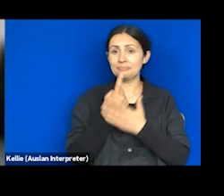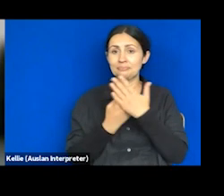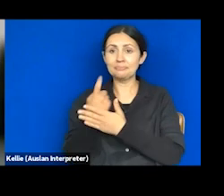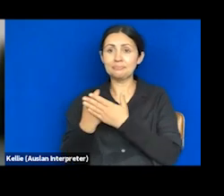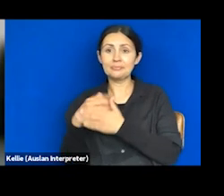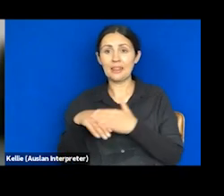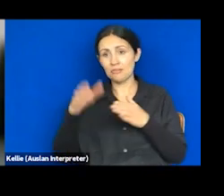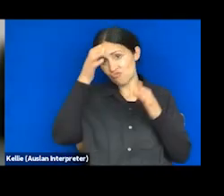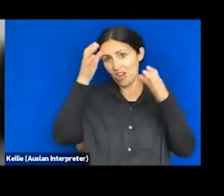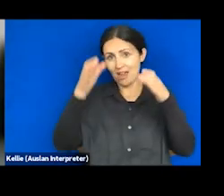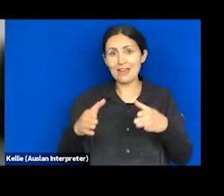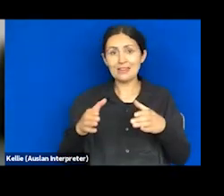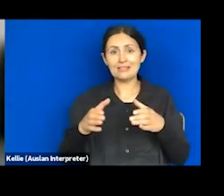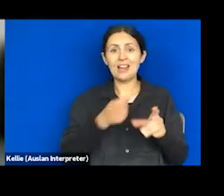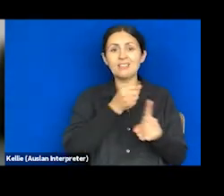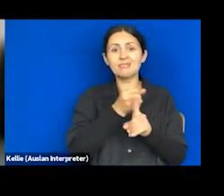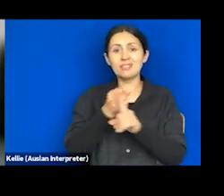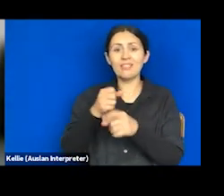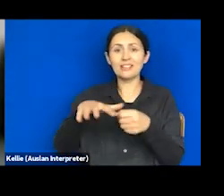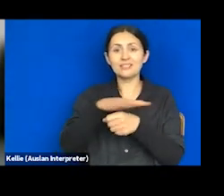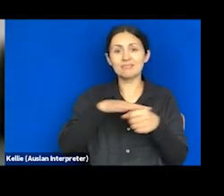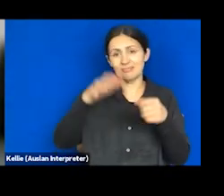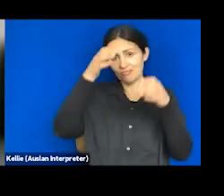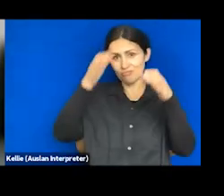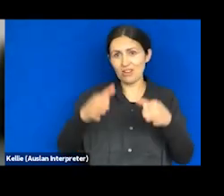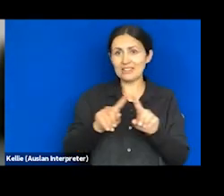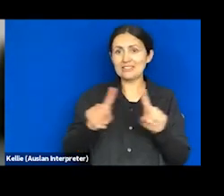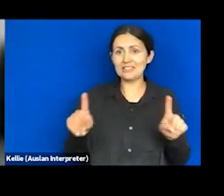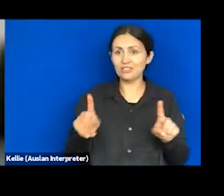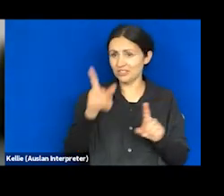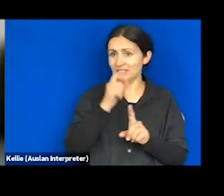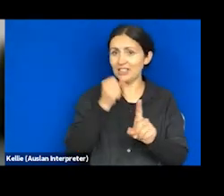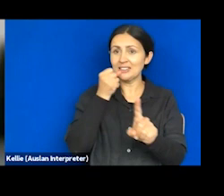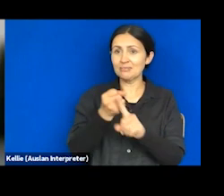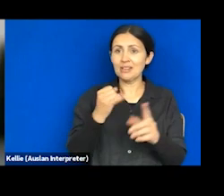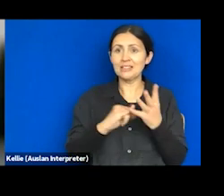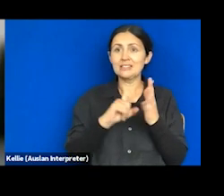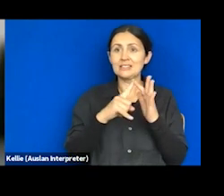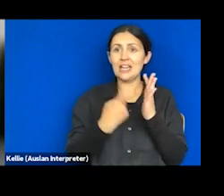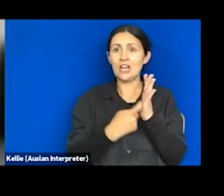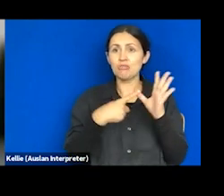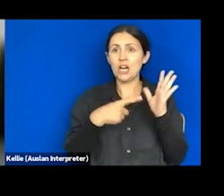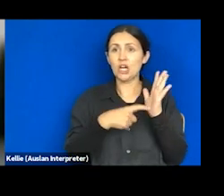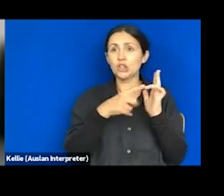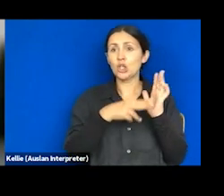of different psilocybin, different serotonin ligands on the serotonin receptor.